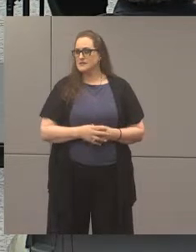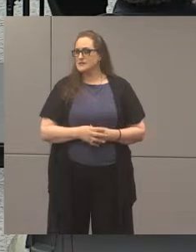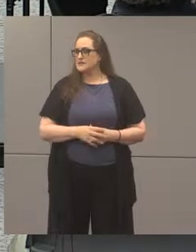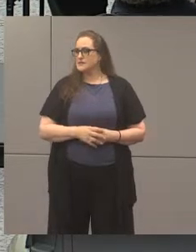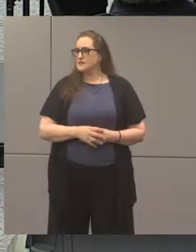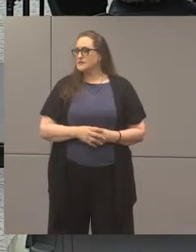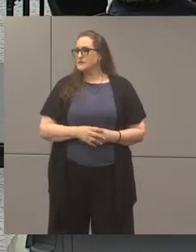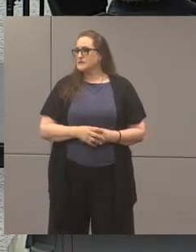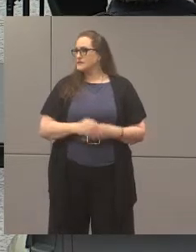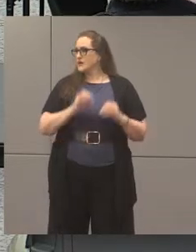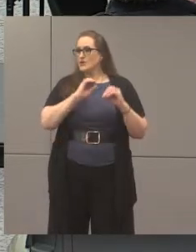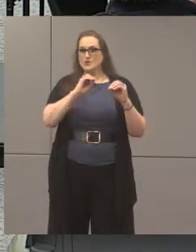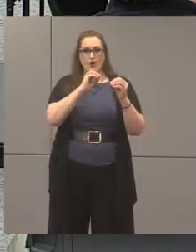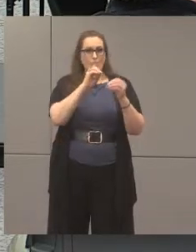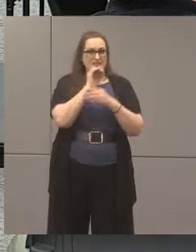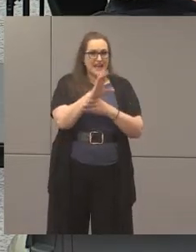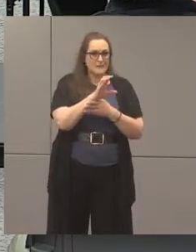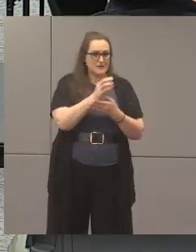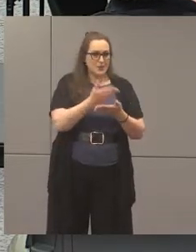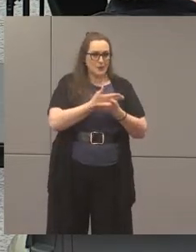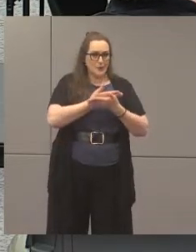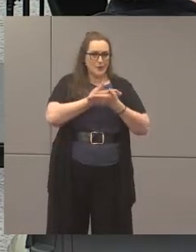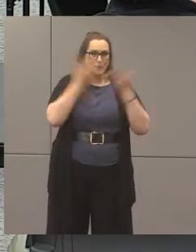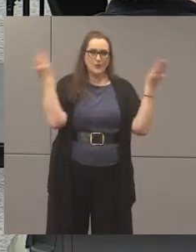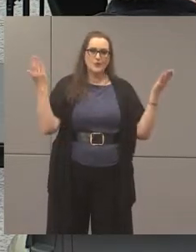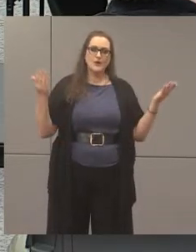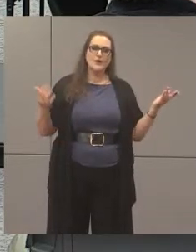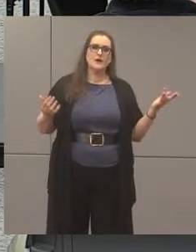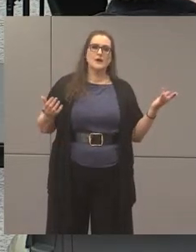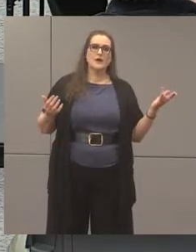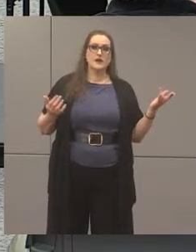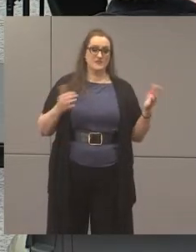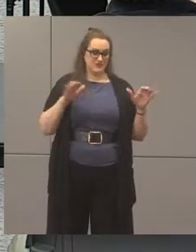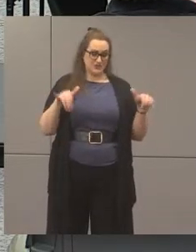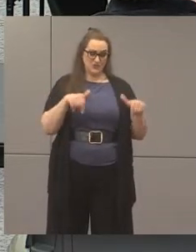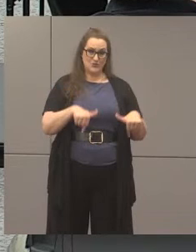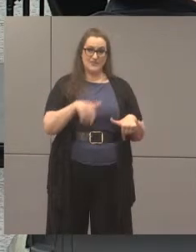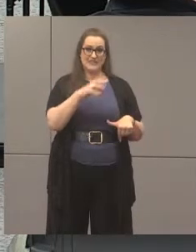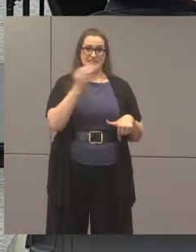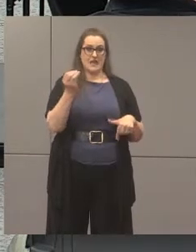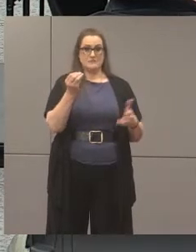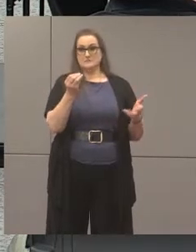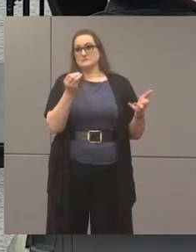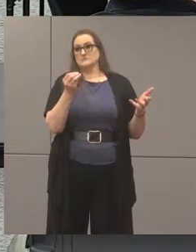We have no documentation to do this, and